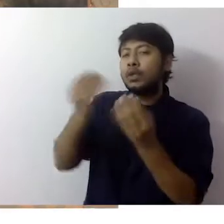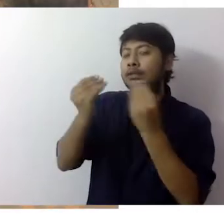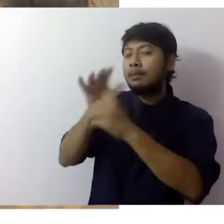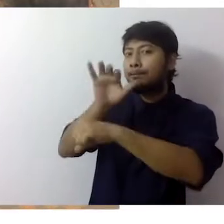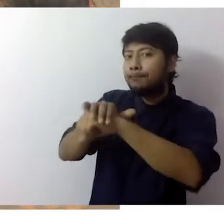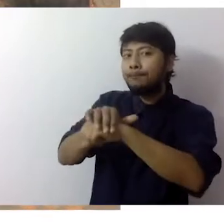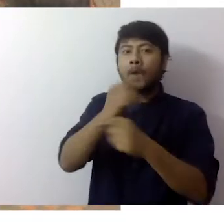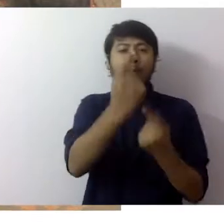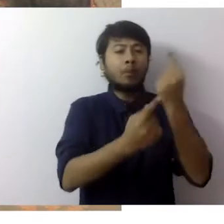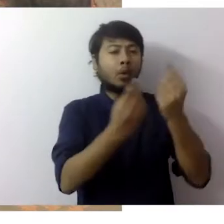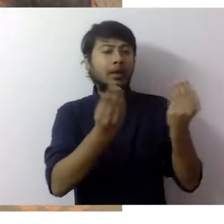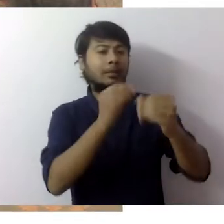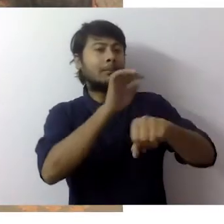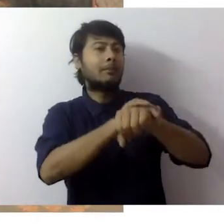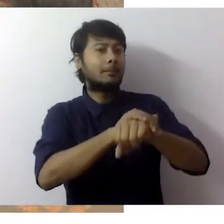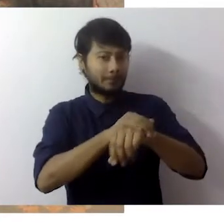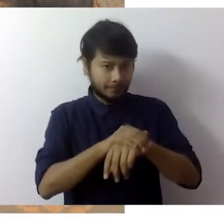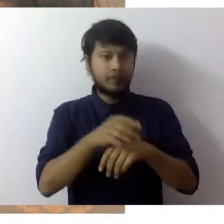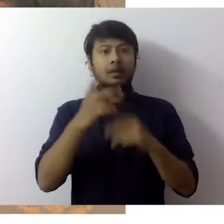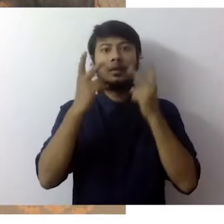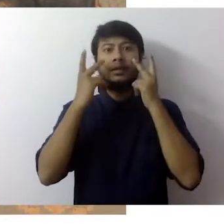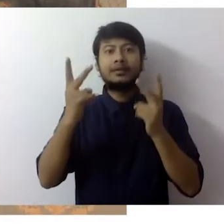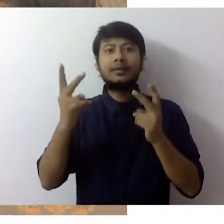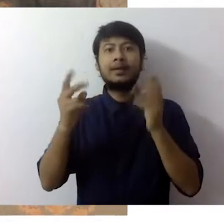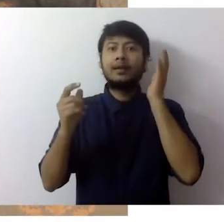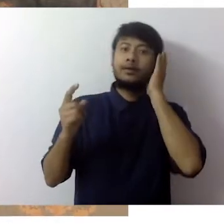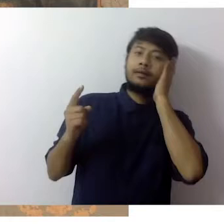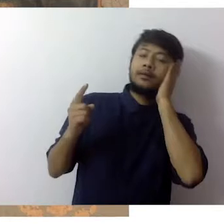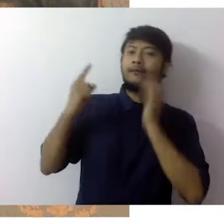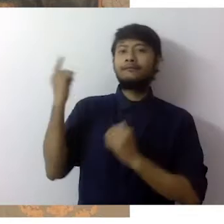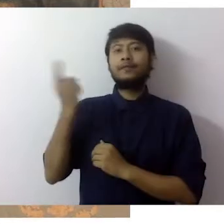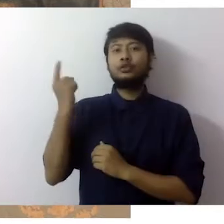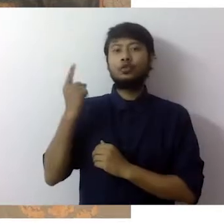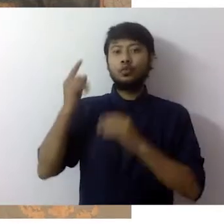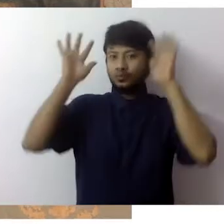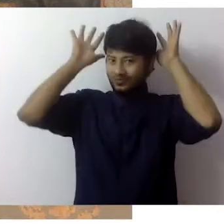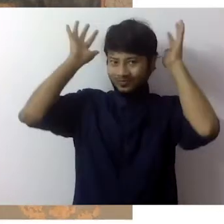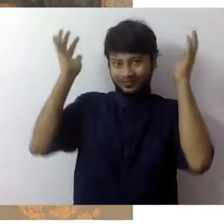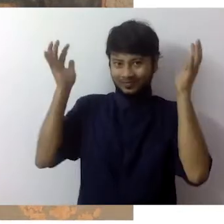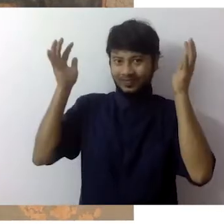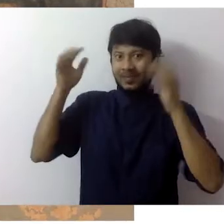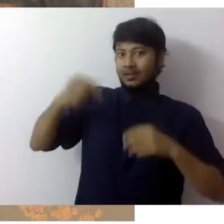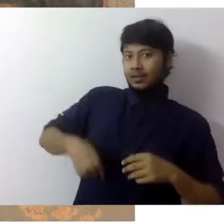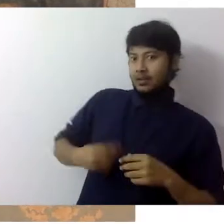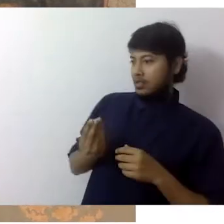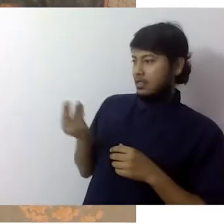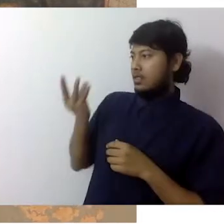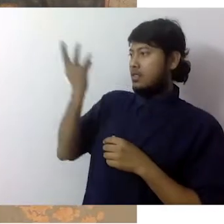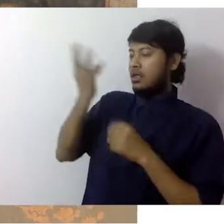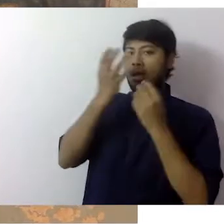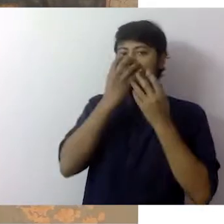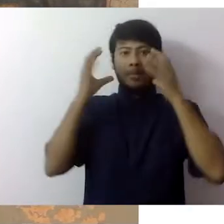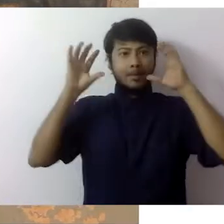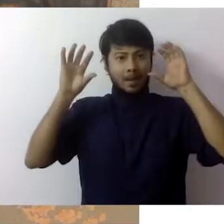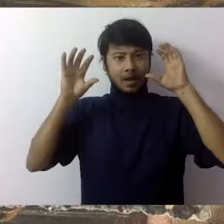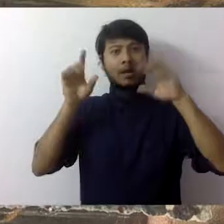this collage depicting Vishnu with his consort Lakshmi. Vishnu rests on Shesha while Brahma, seated on lotus, stems out